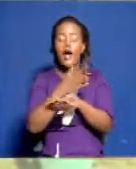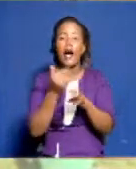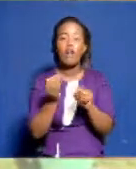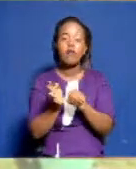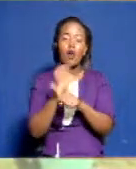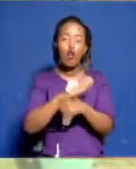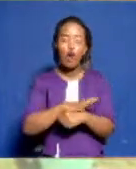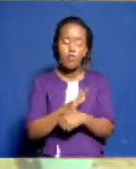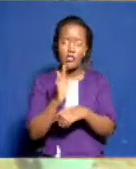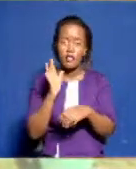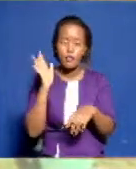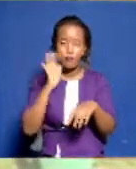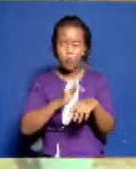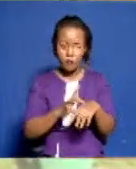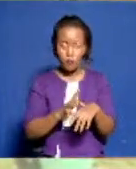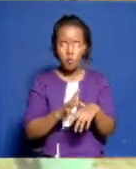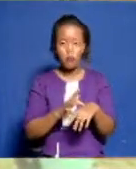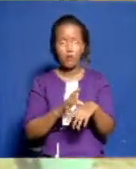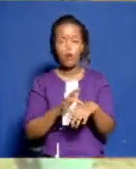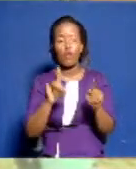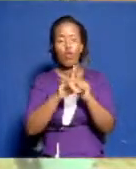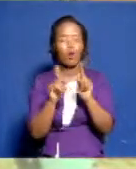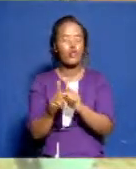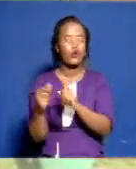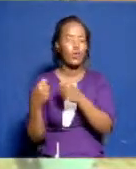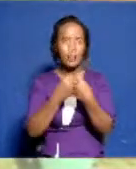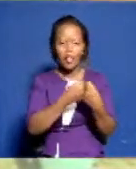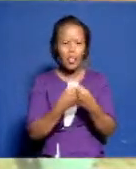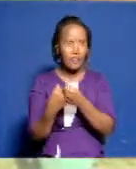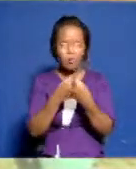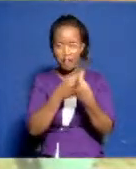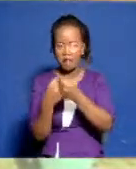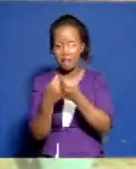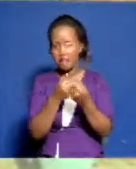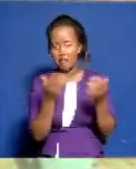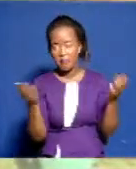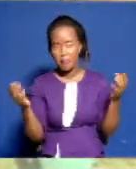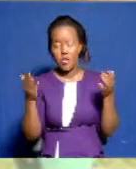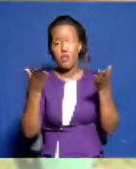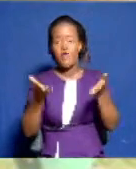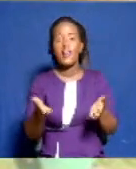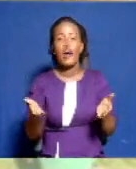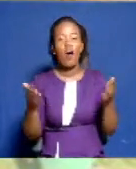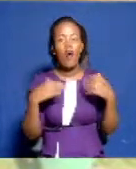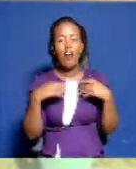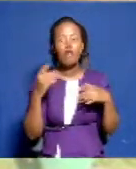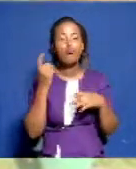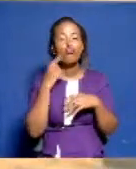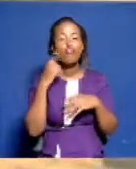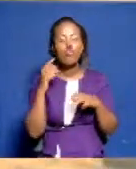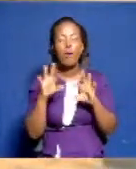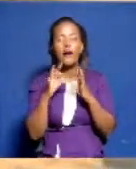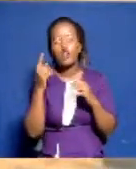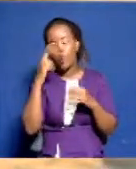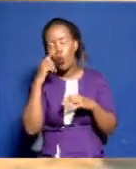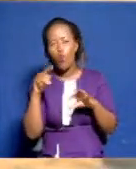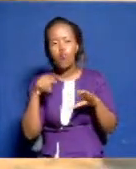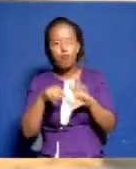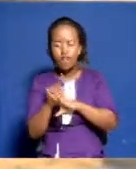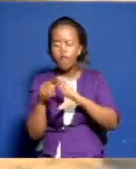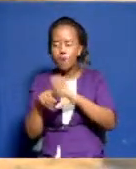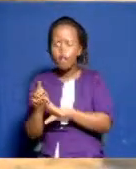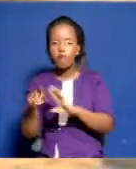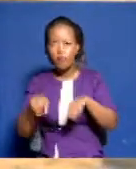and the hardship, this has now turned to brokerage into shops and homes. The traders are